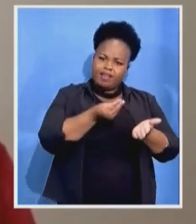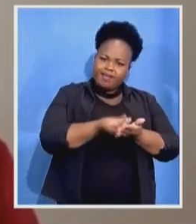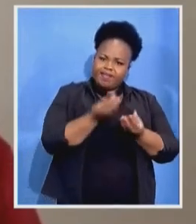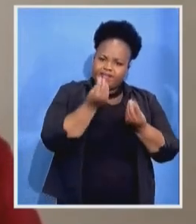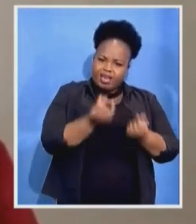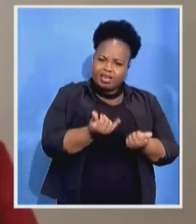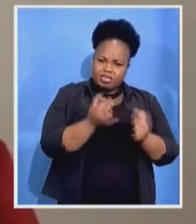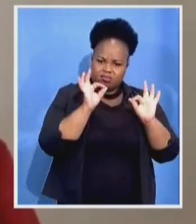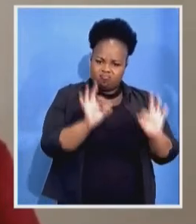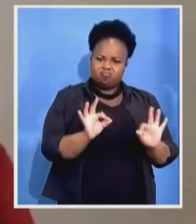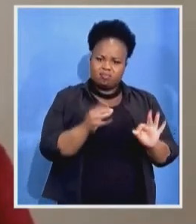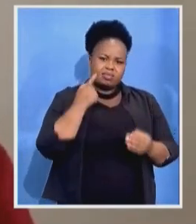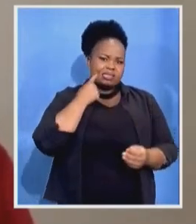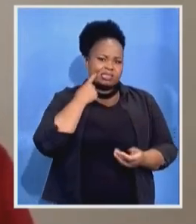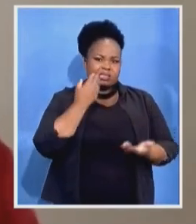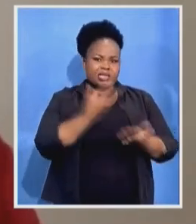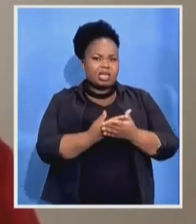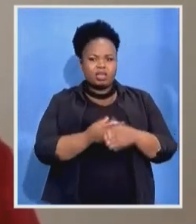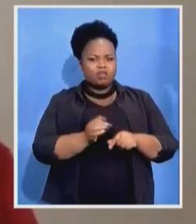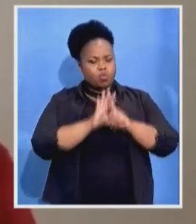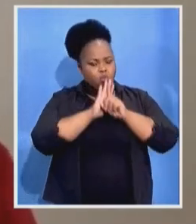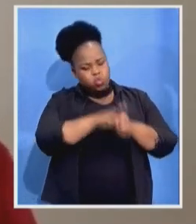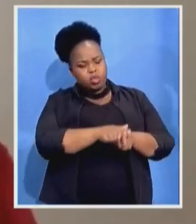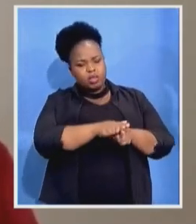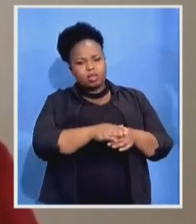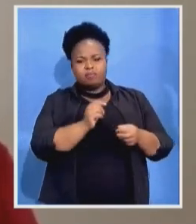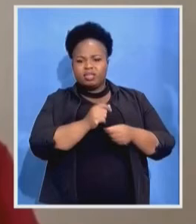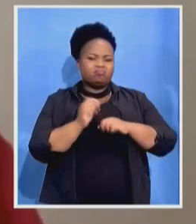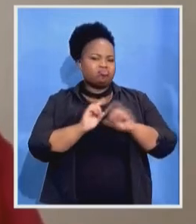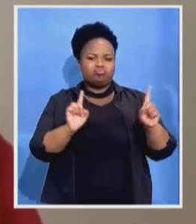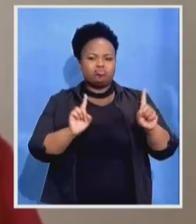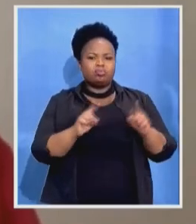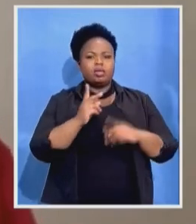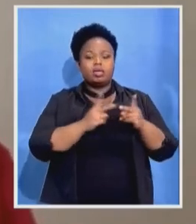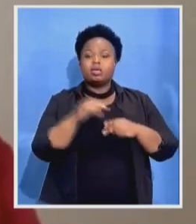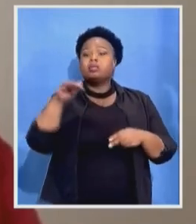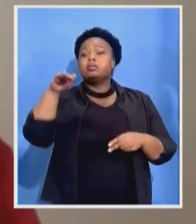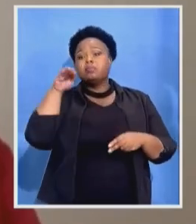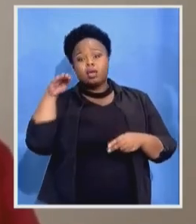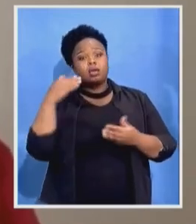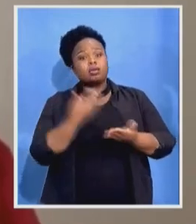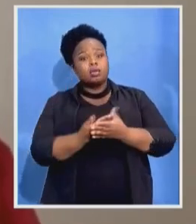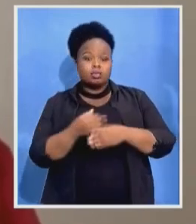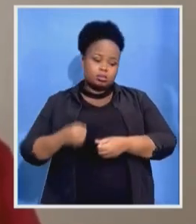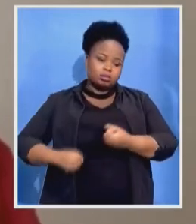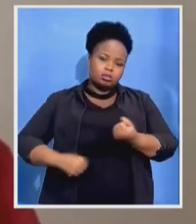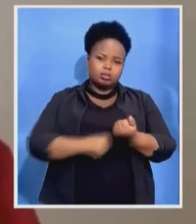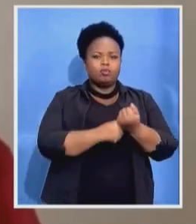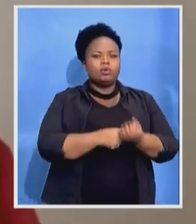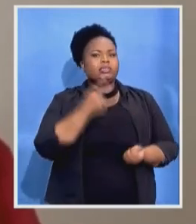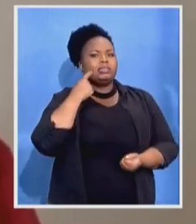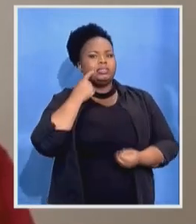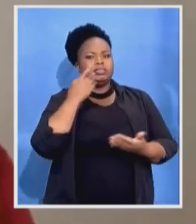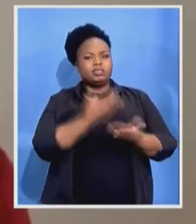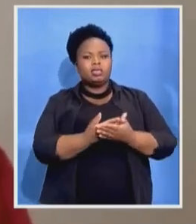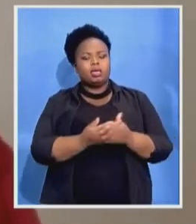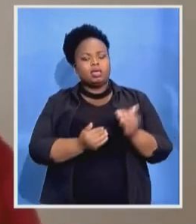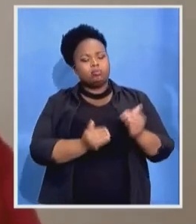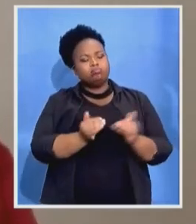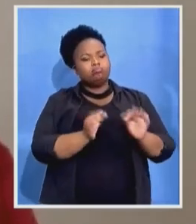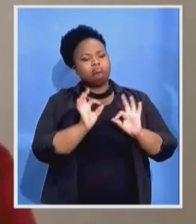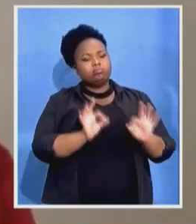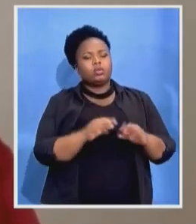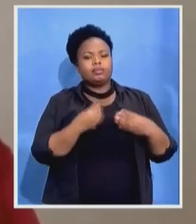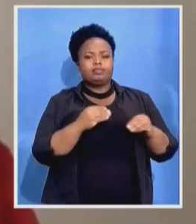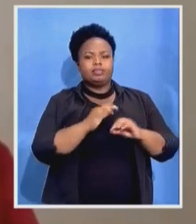be supported by the banks in order to be able to run their businesses. And the middle classes, who